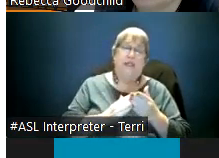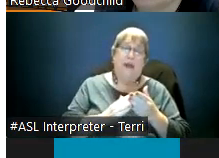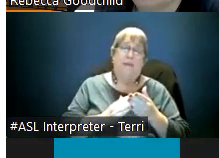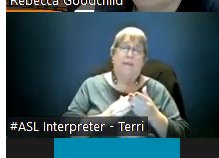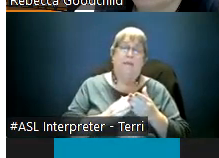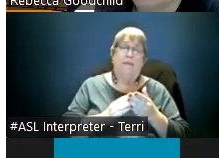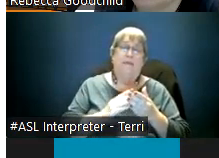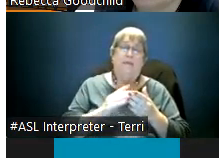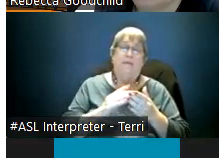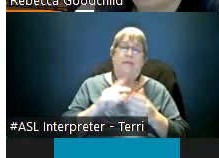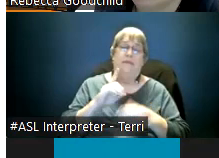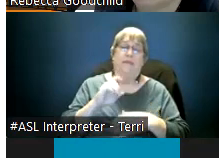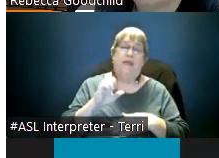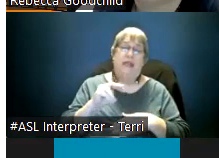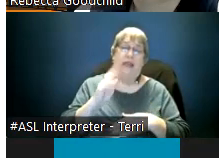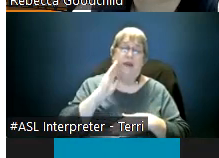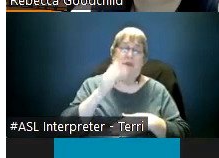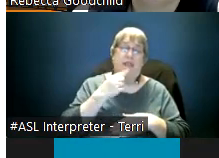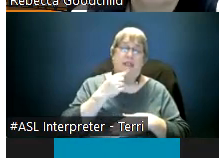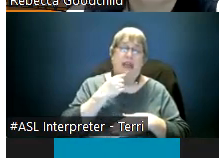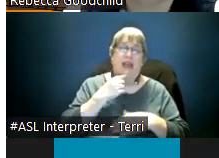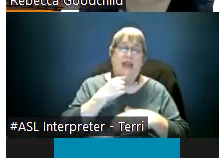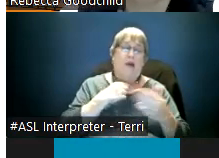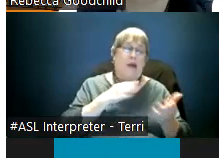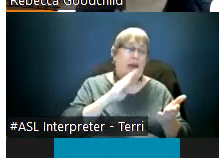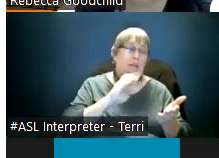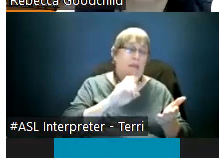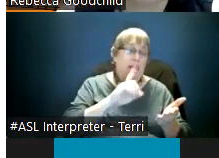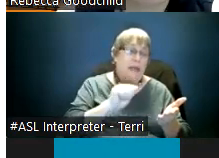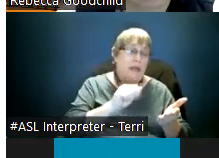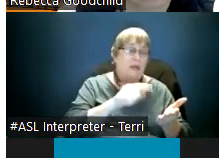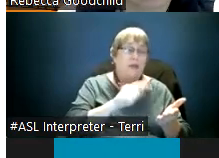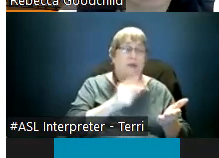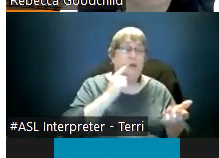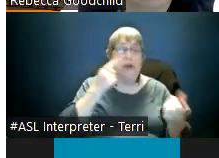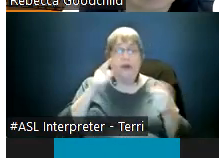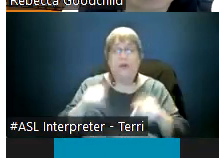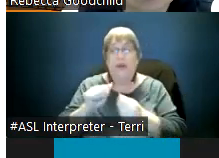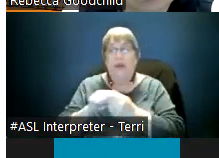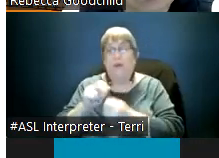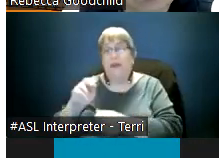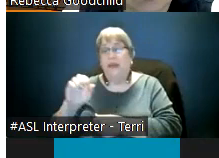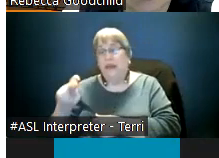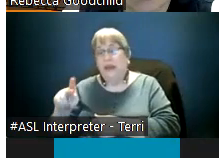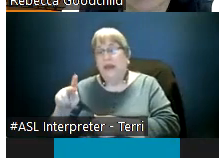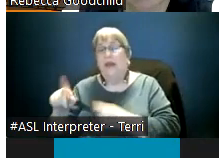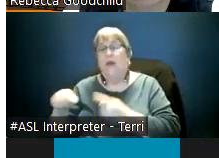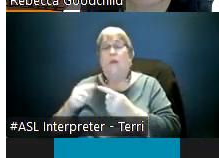say, hey, Belinda, arrange with, with Nick Miller for when he's going to come into